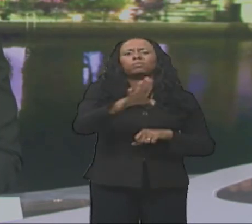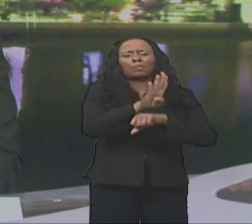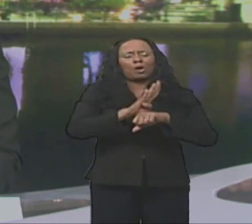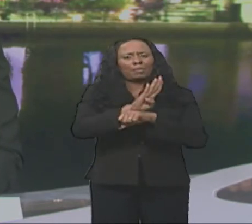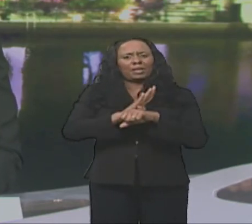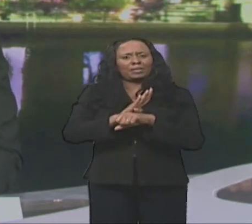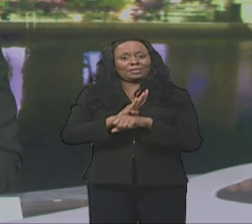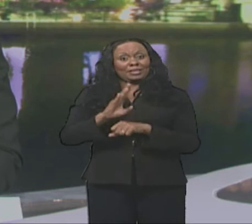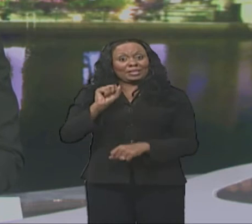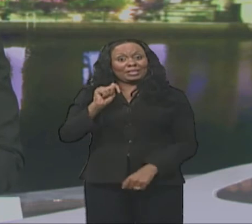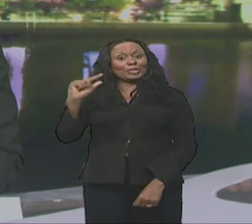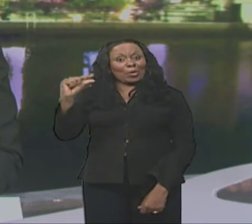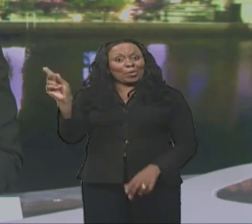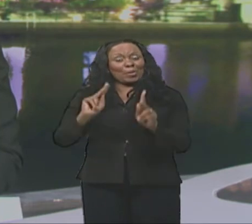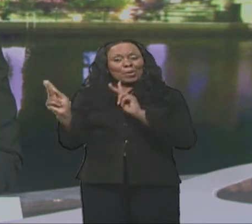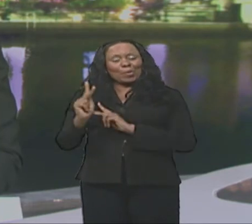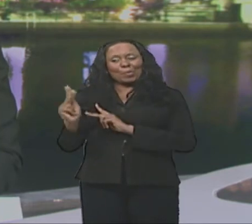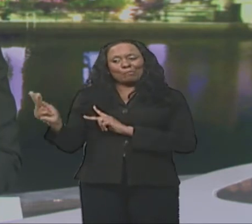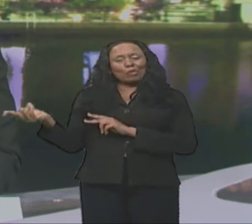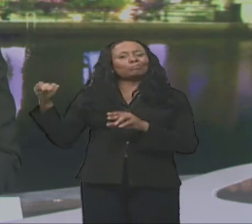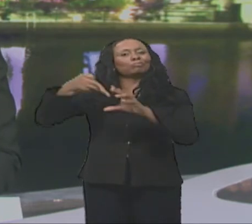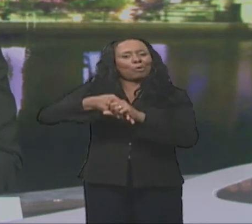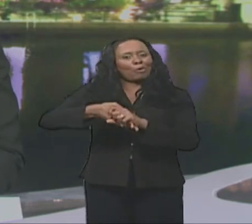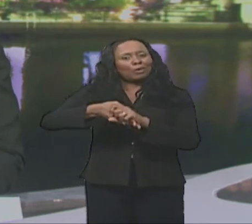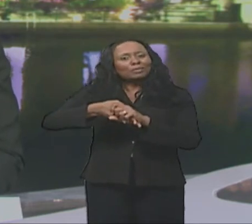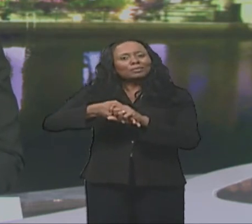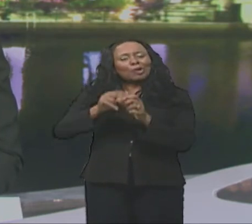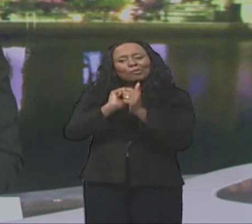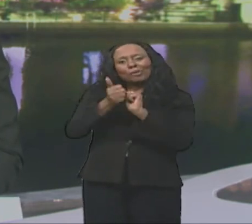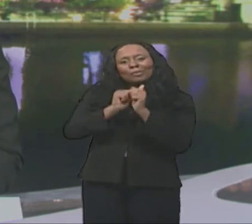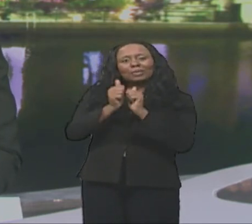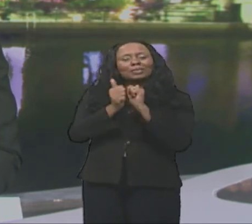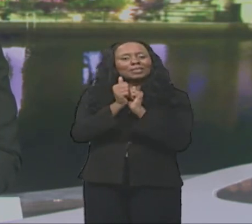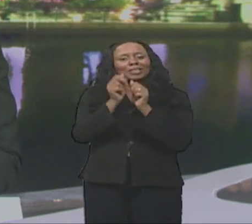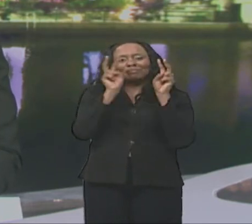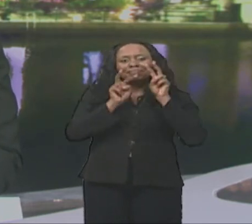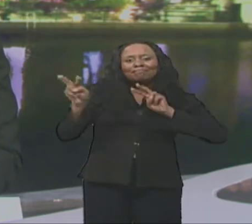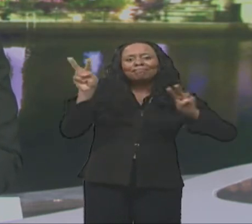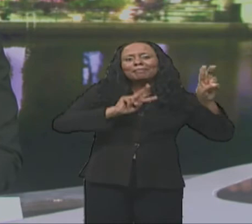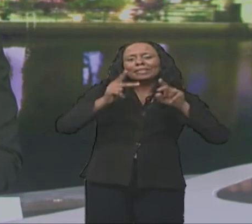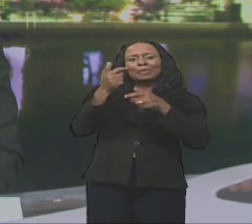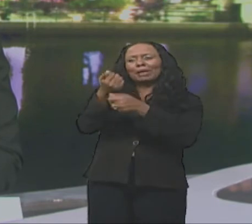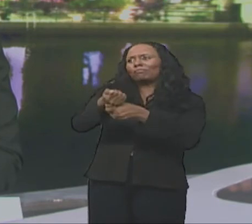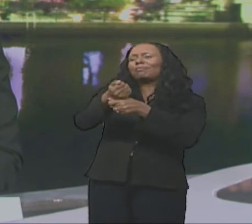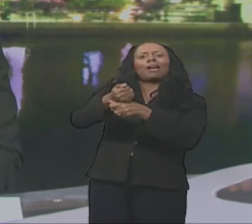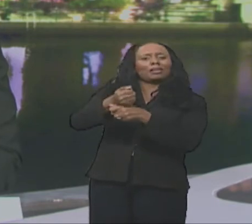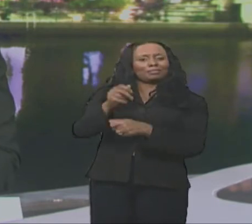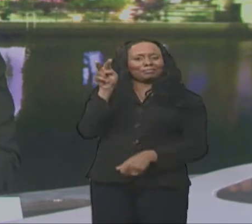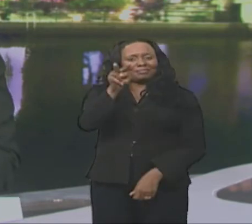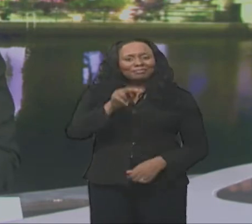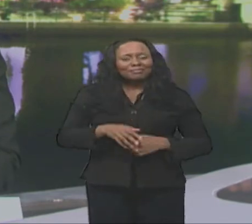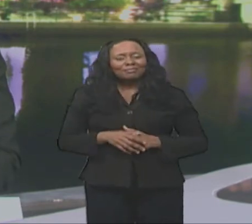George residents brought their kite to rival the St. Joseph creation. Our Rianne Phillips was among the hundreds who took in the